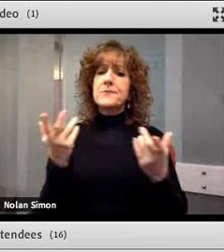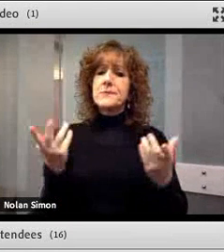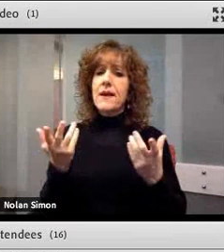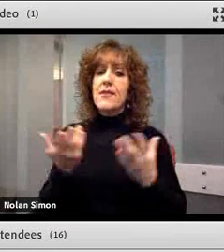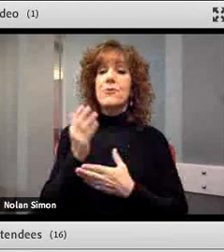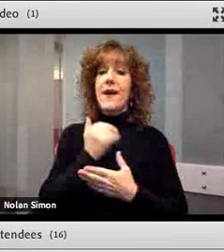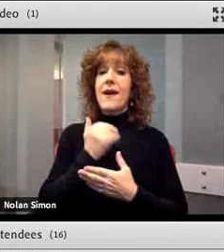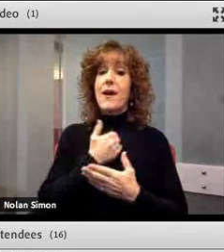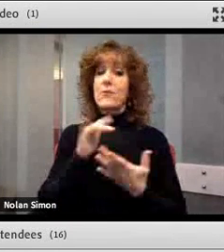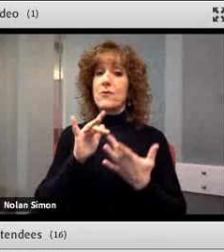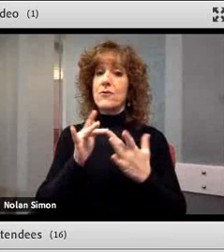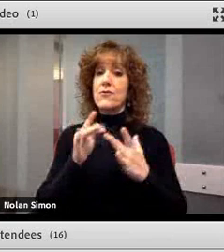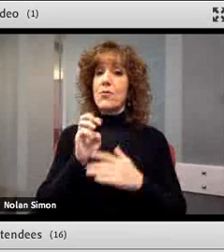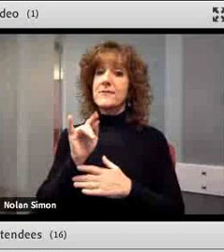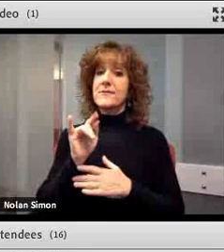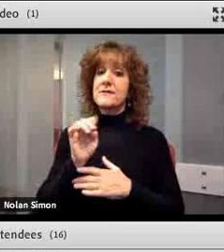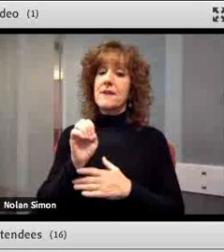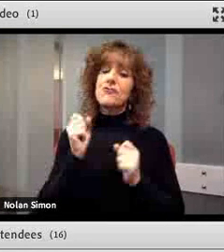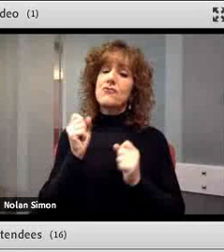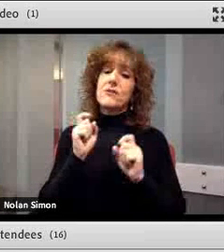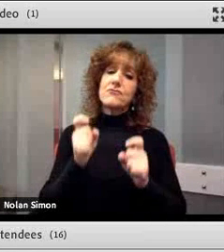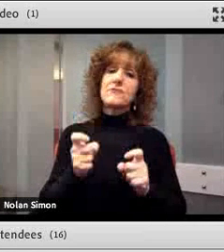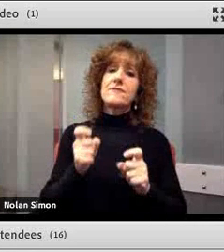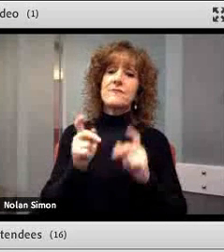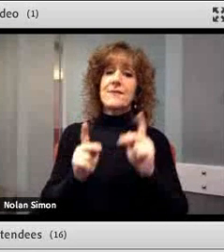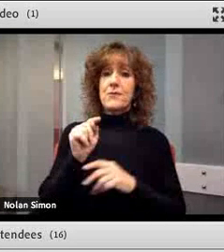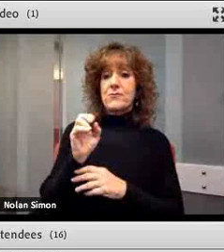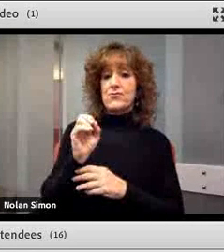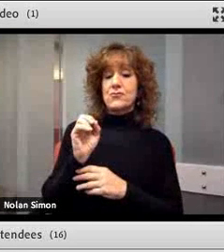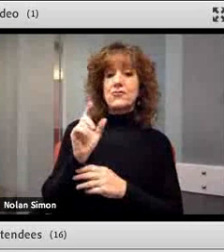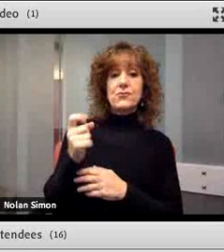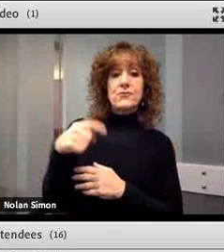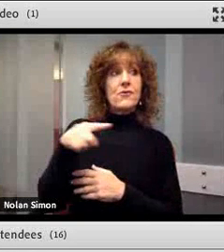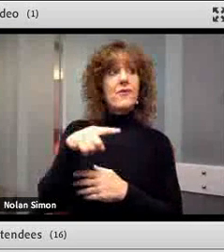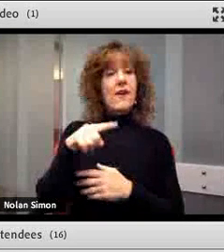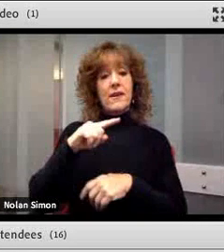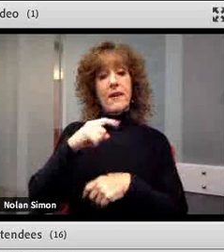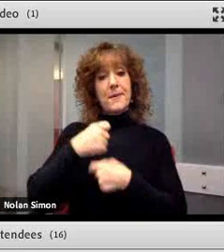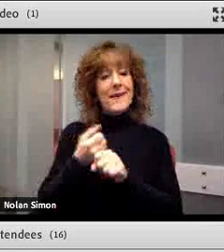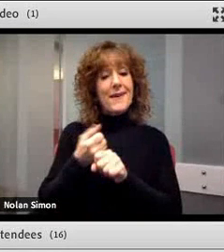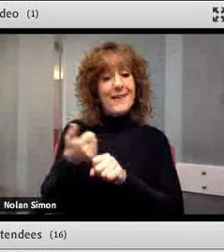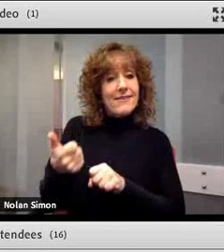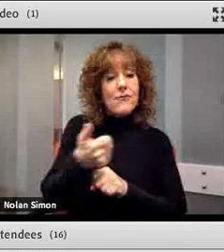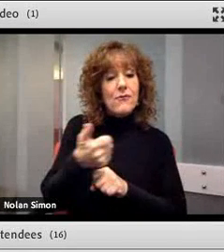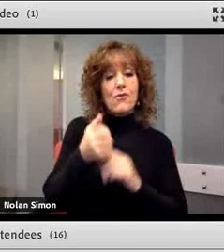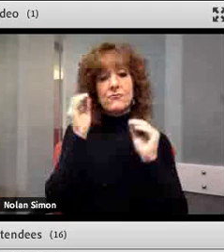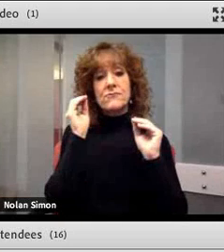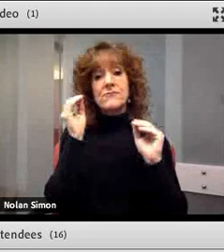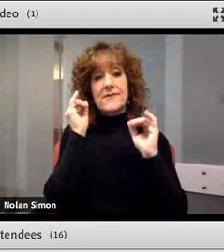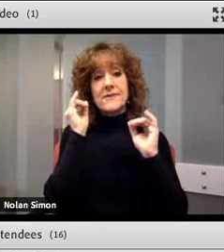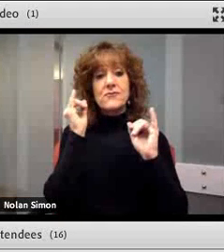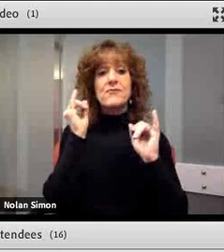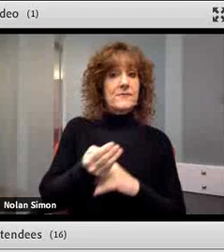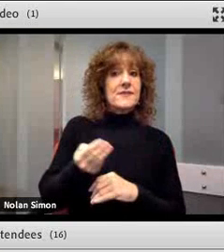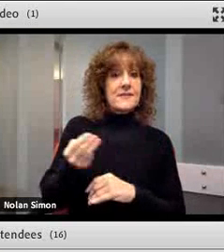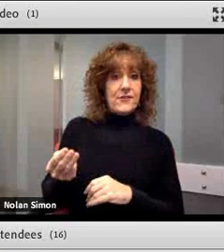trying to do through this website is to give people tools so that they can make their own instructional